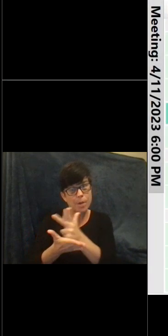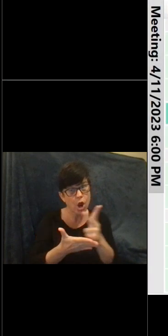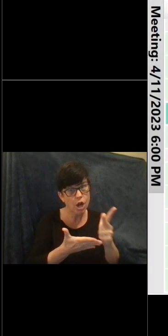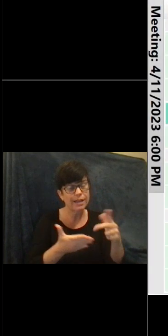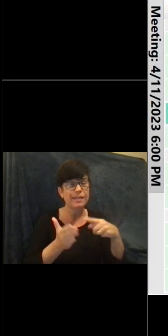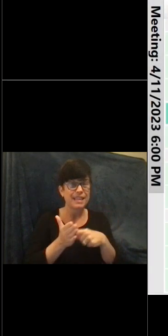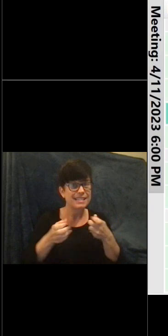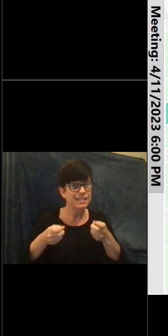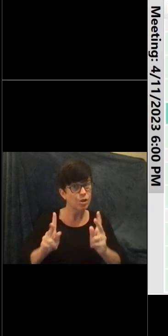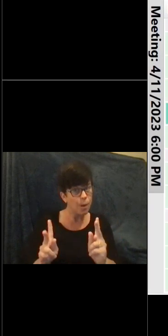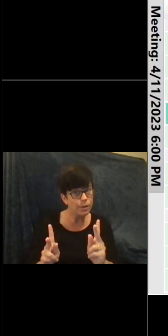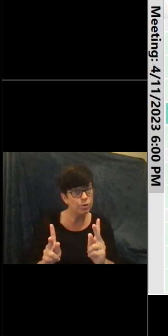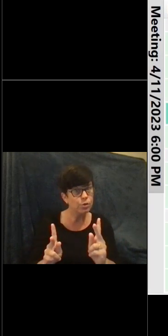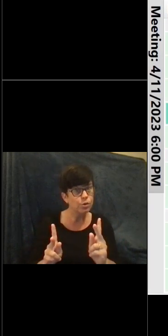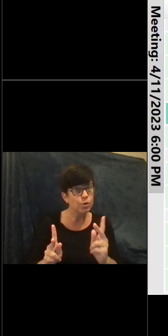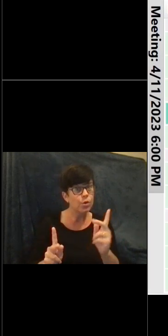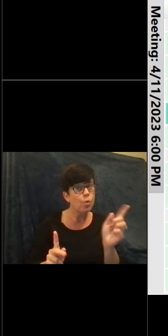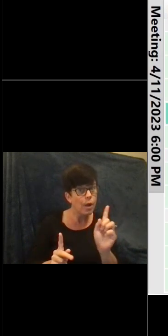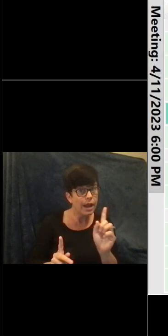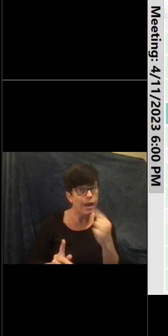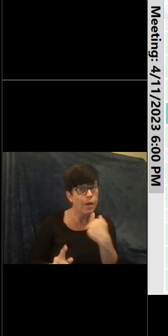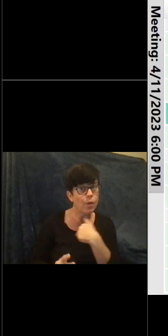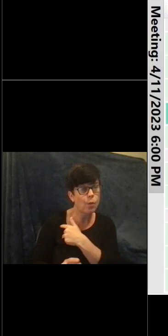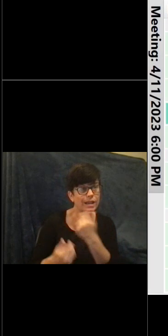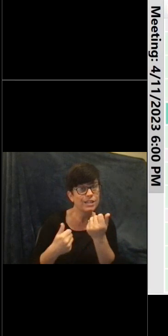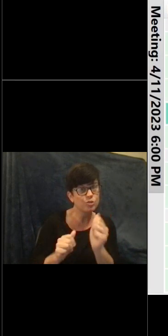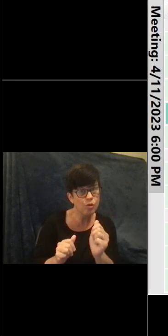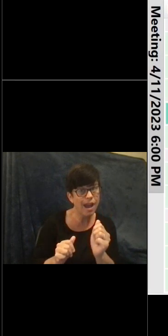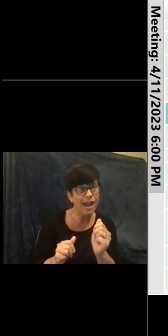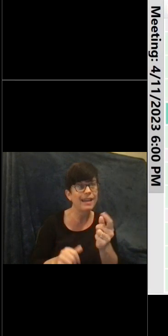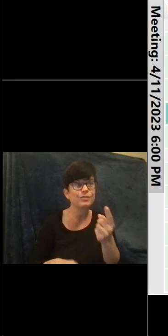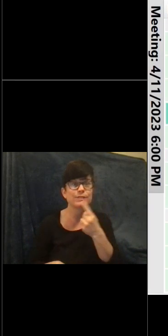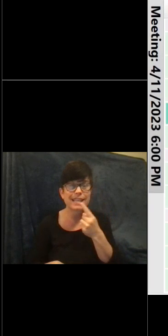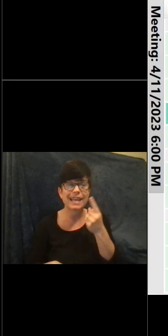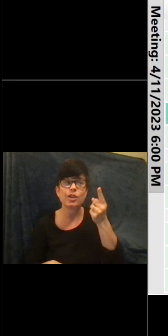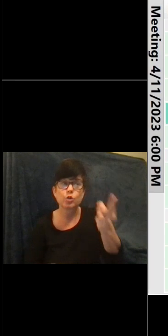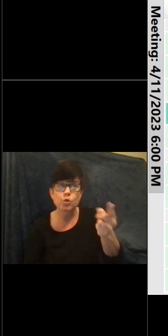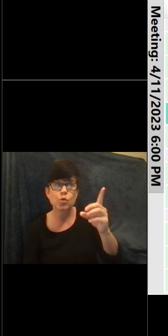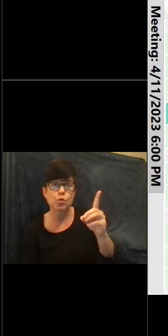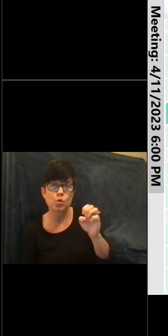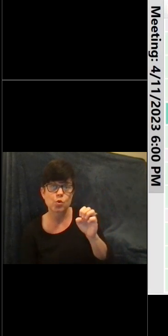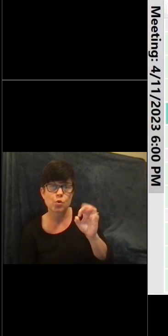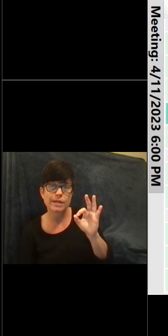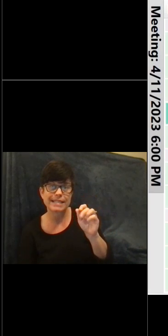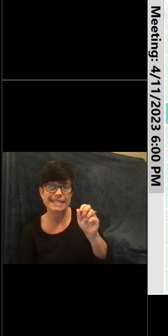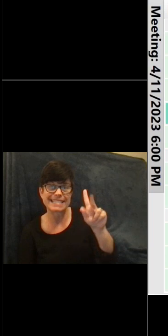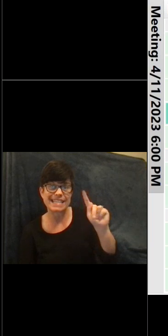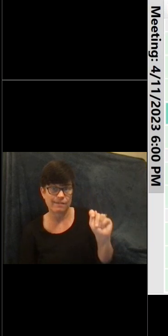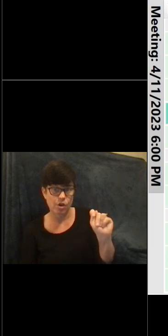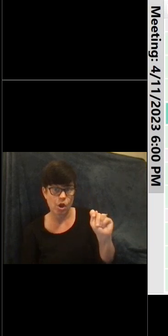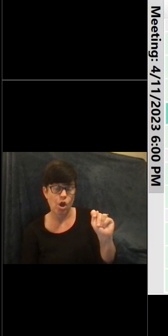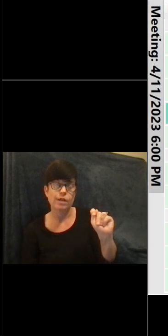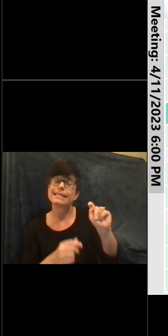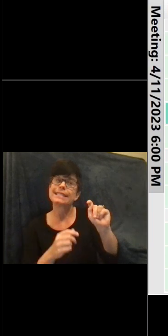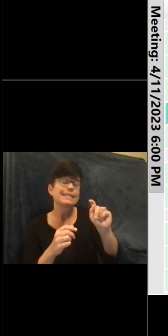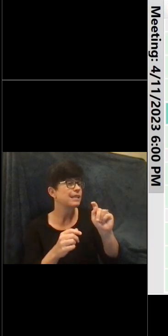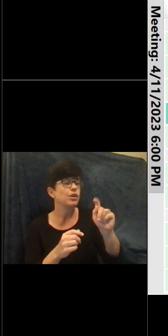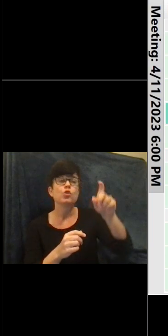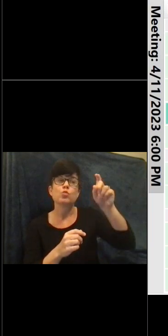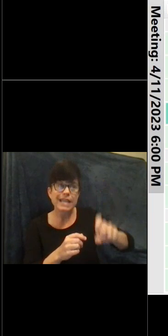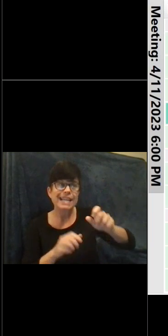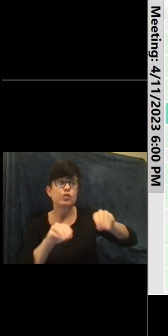where we leverage a default to provide some sort of public benefit or parking, because I don't see